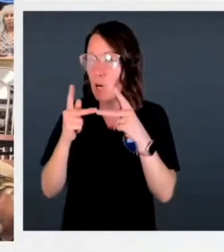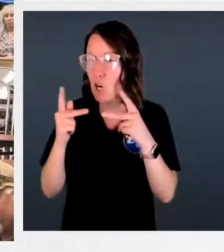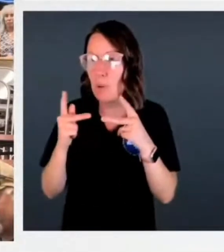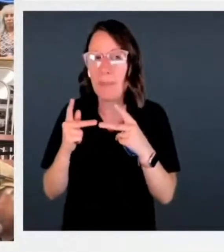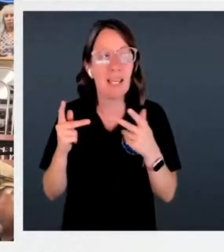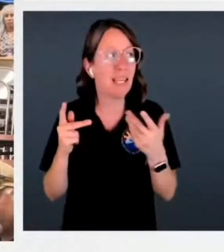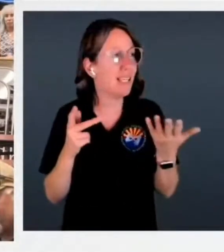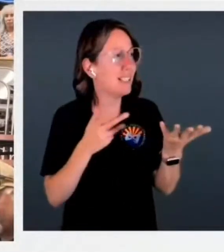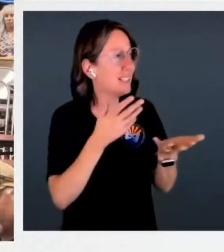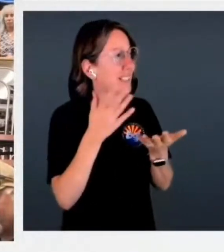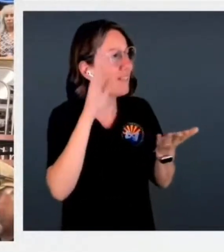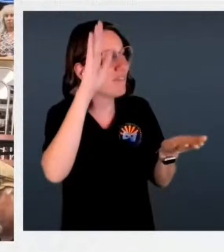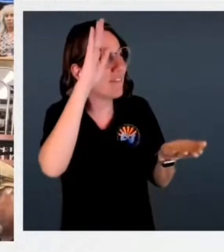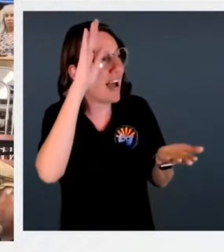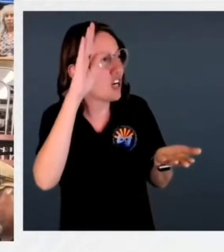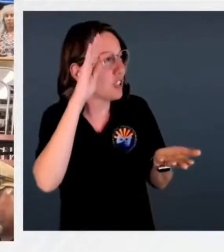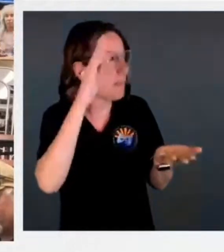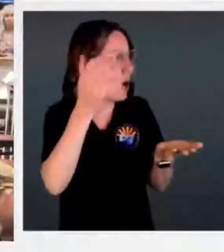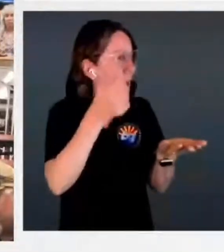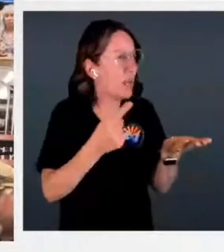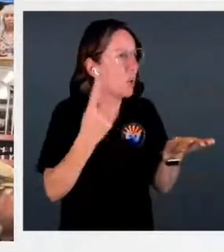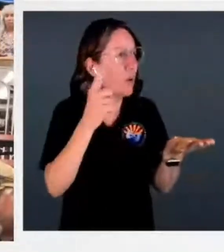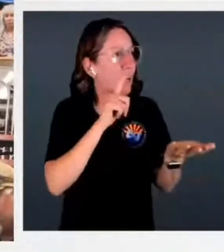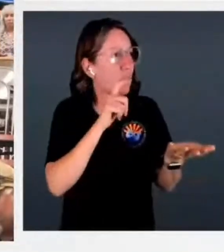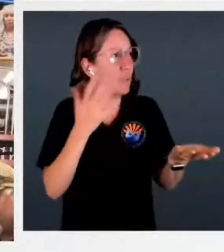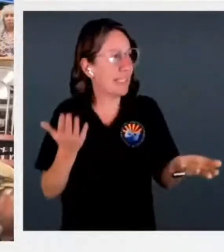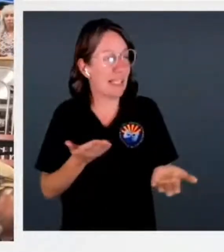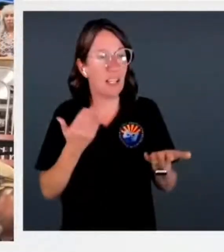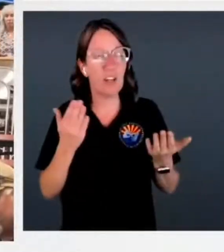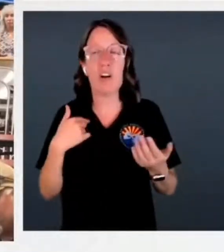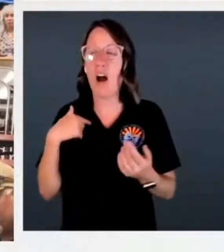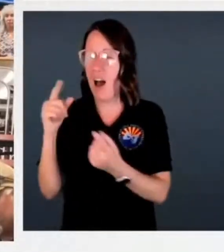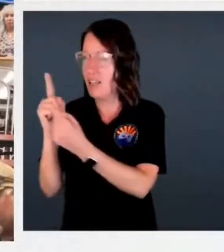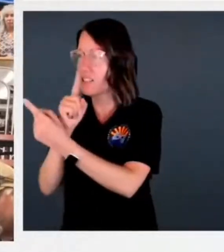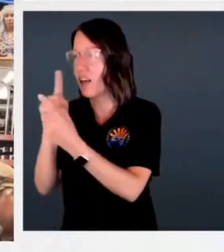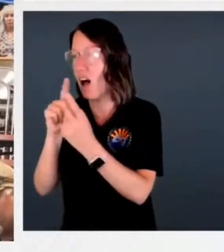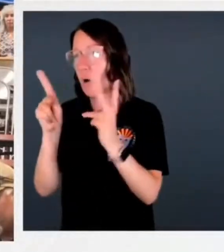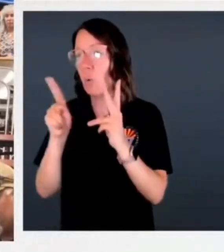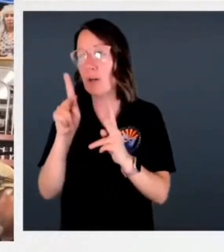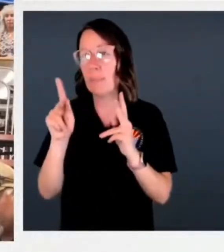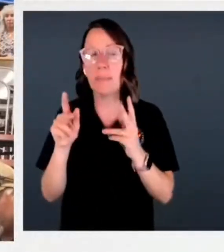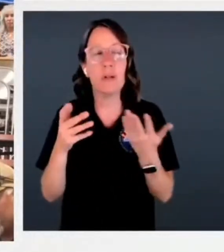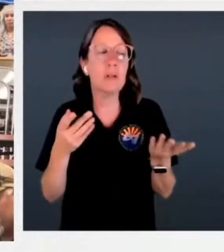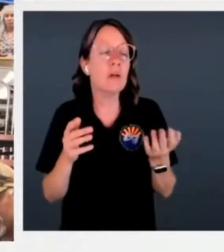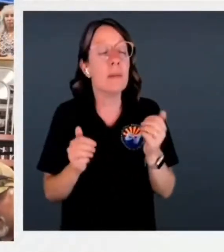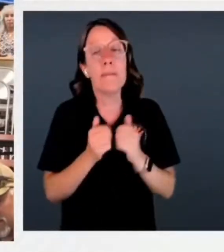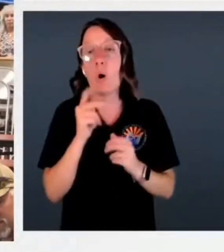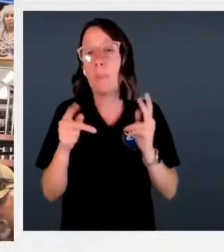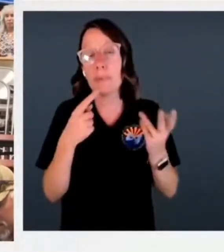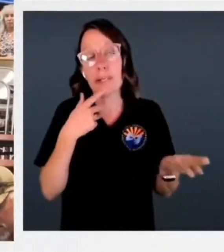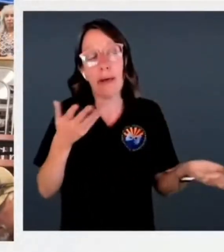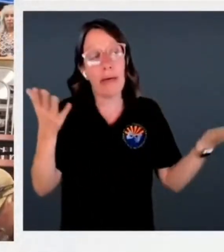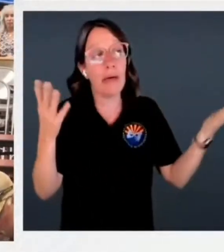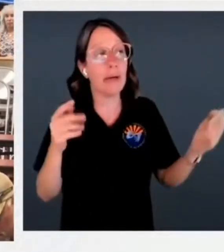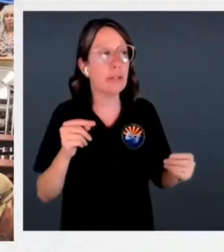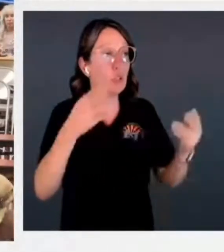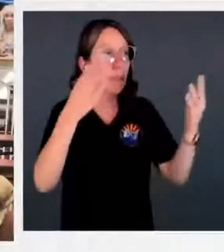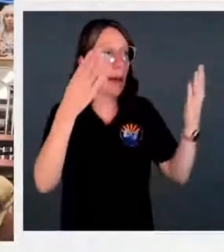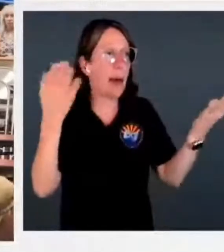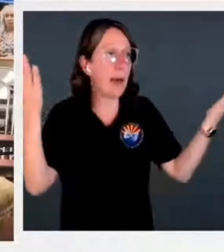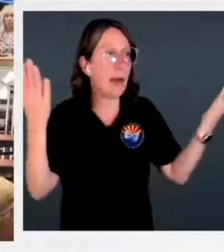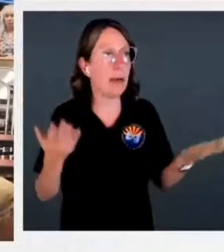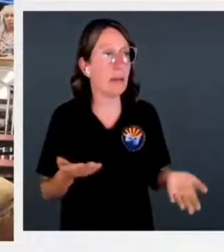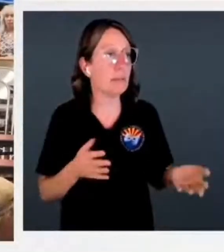I'm told when I talk to individuals, no, it's just the way it is. They're not hiring, they're not outsourcing